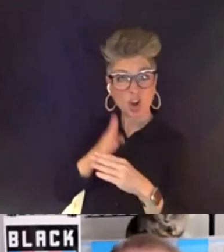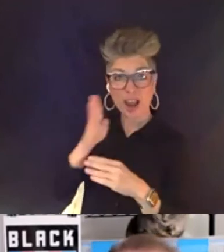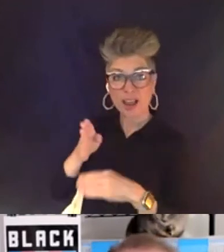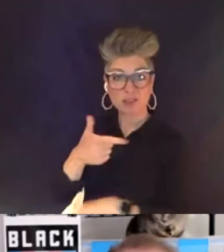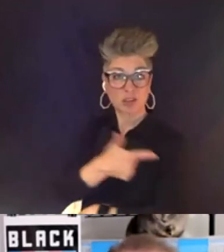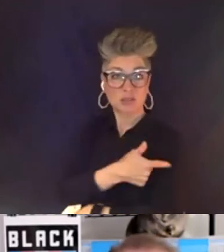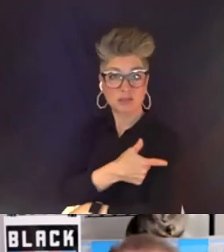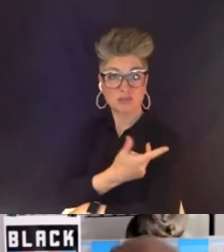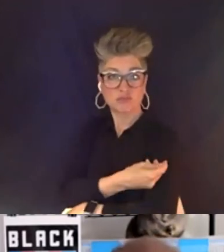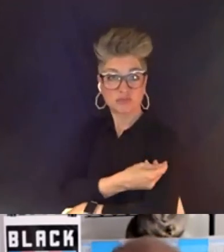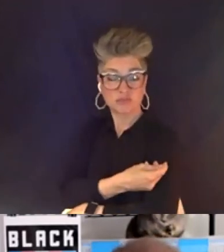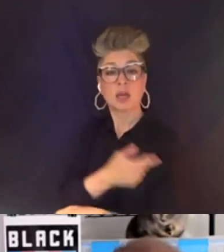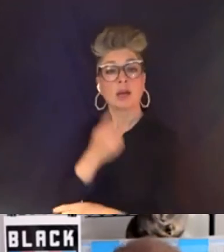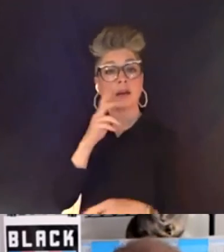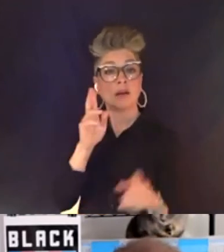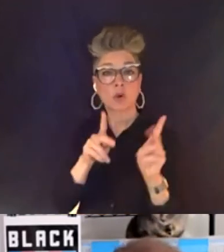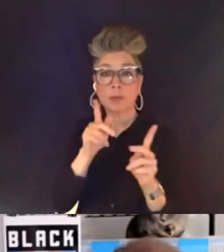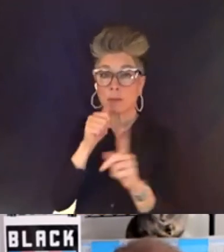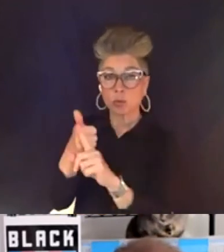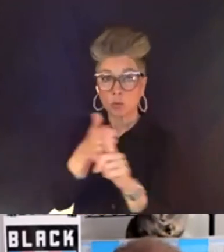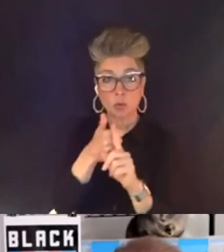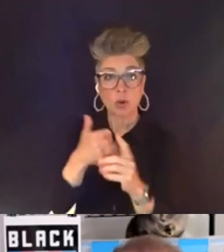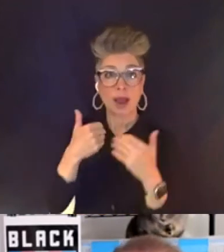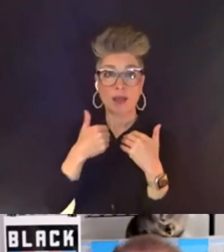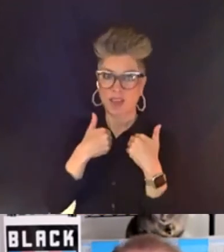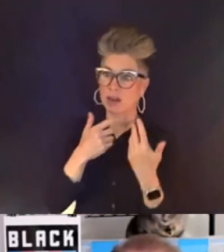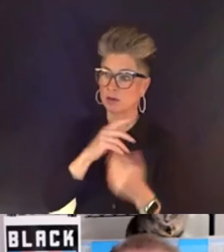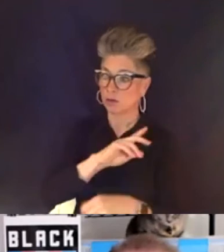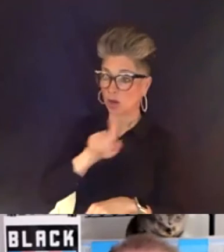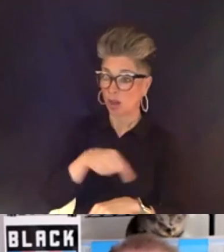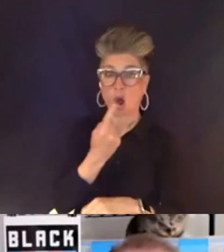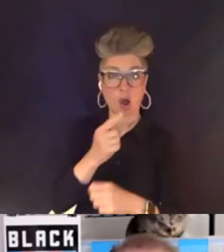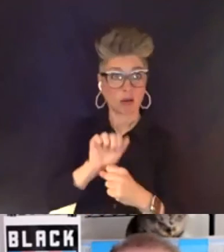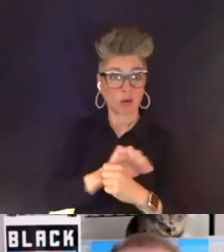talked about that yet, but for people who have had long COVID or